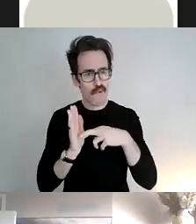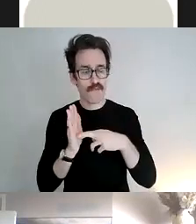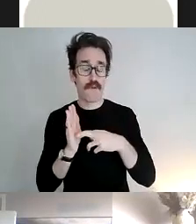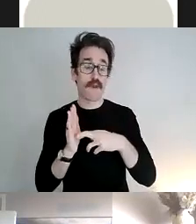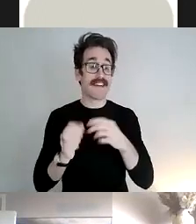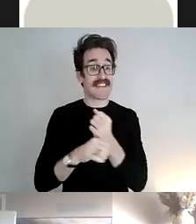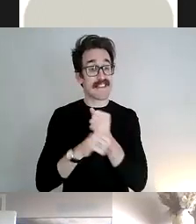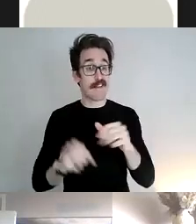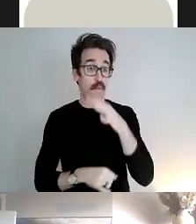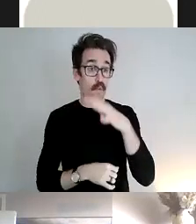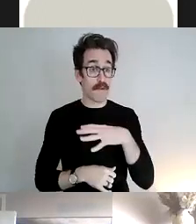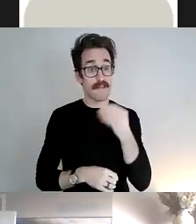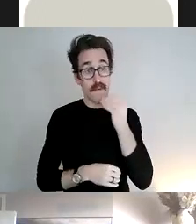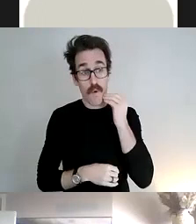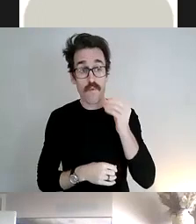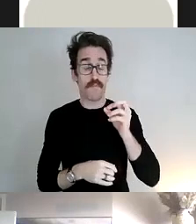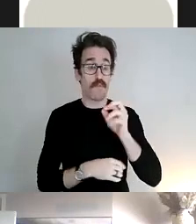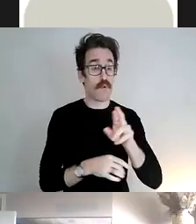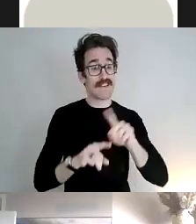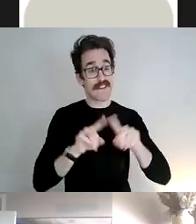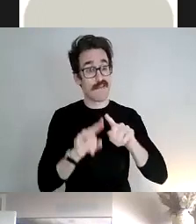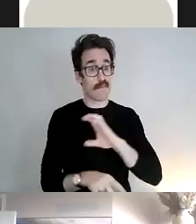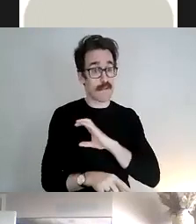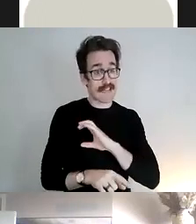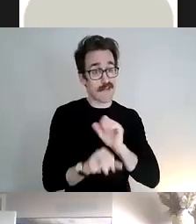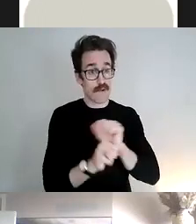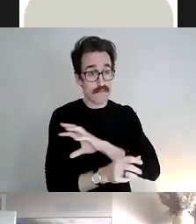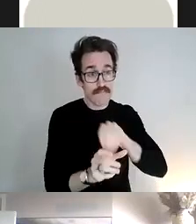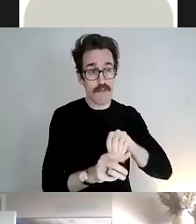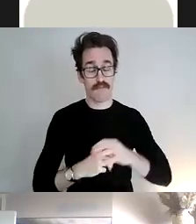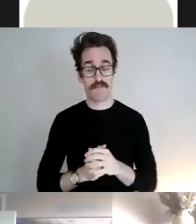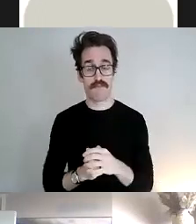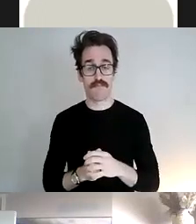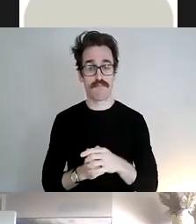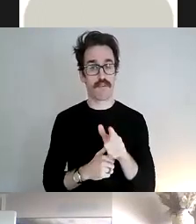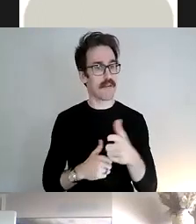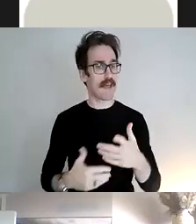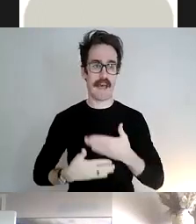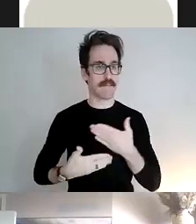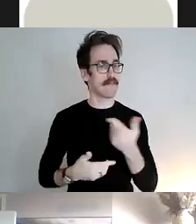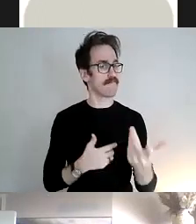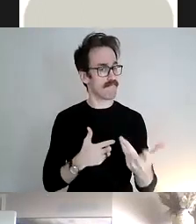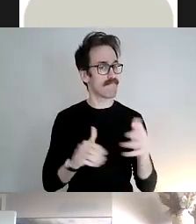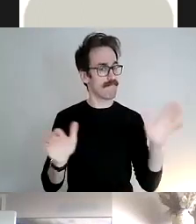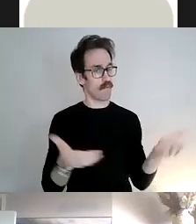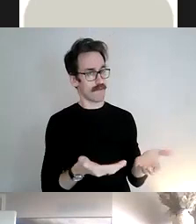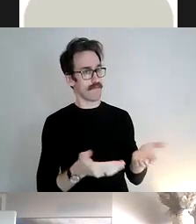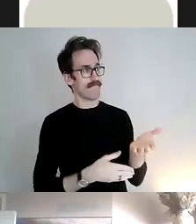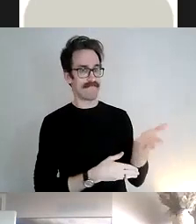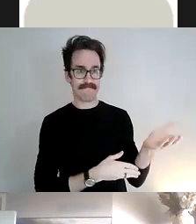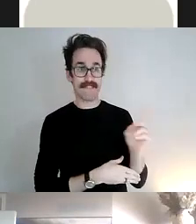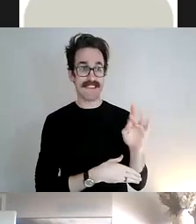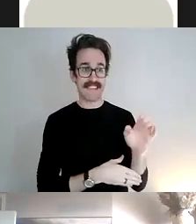crisis lines through the police and other criminal courts. So I'm pleased to welcome Denise, and I am going to